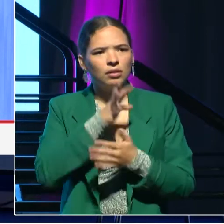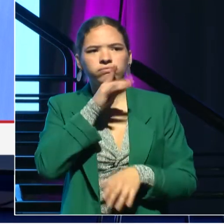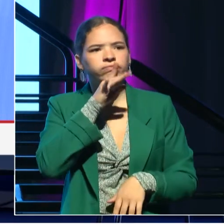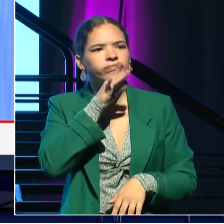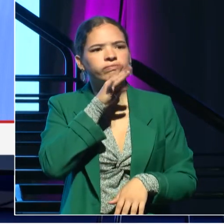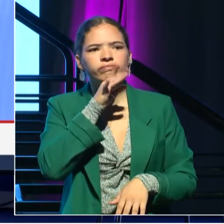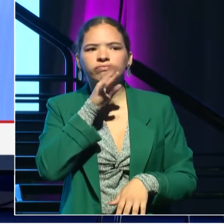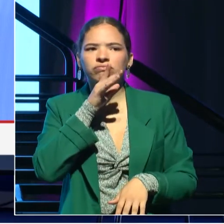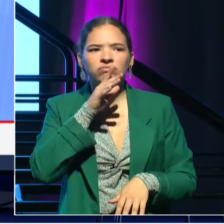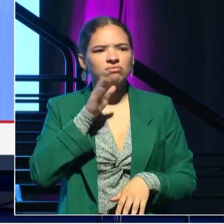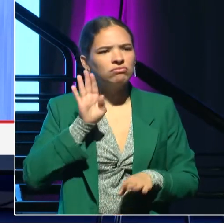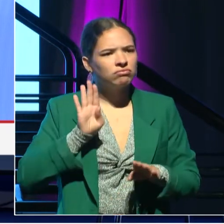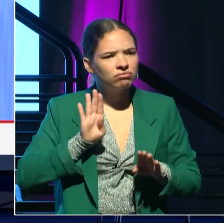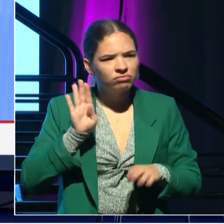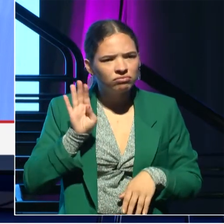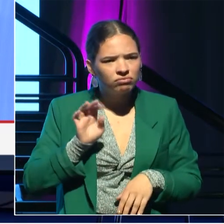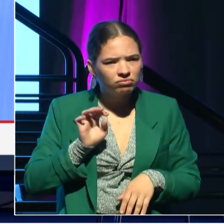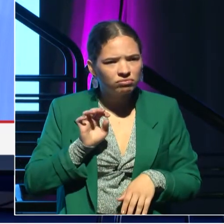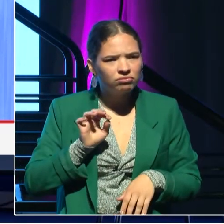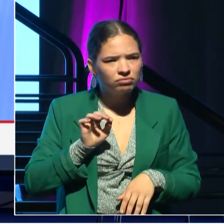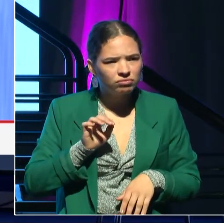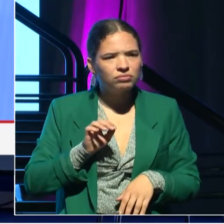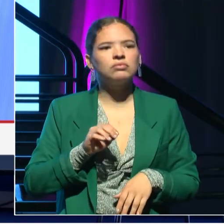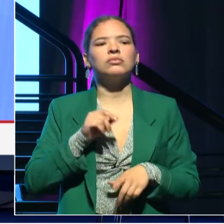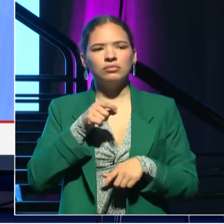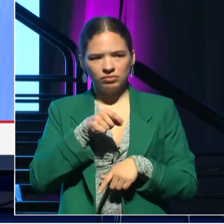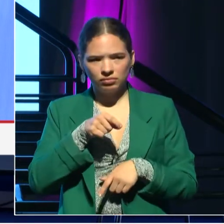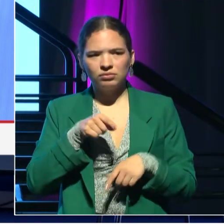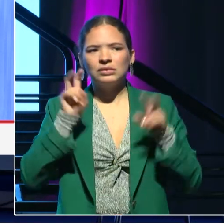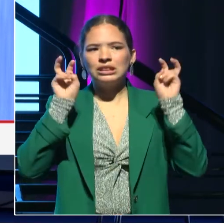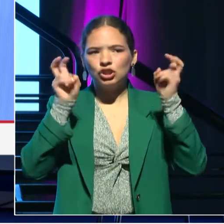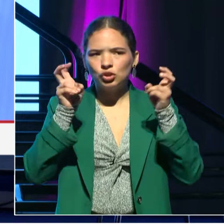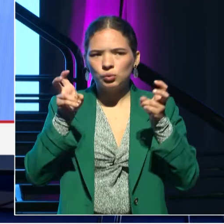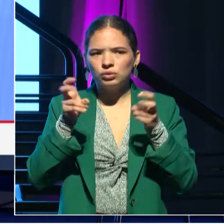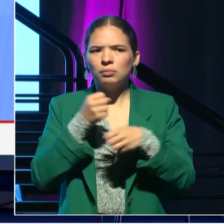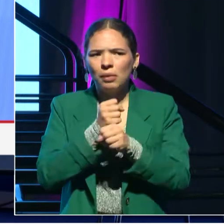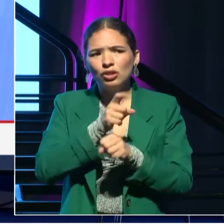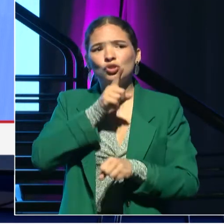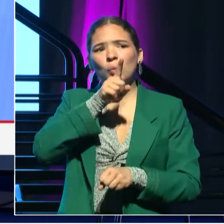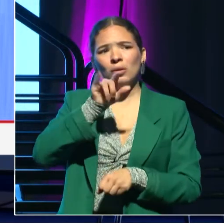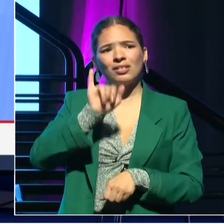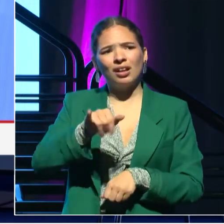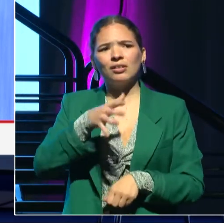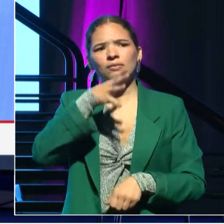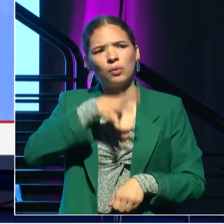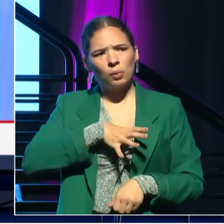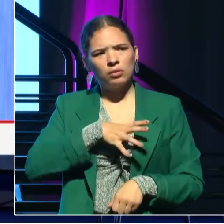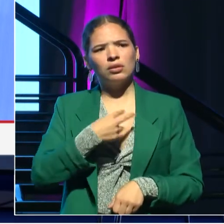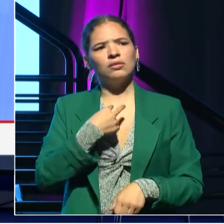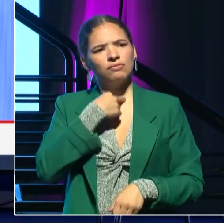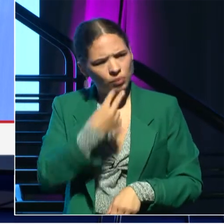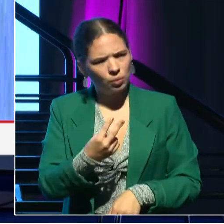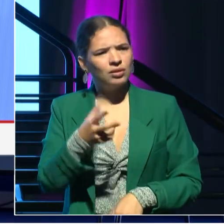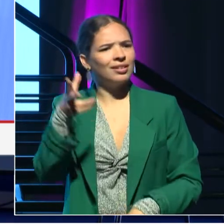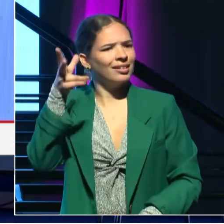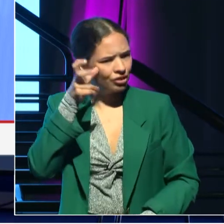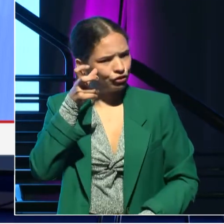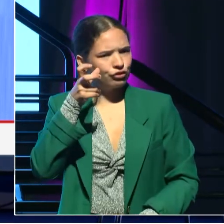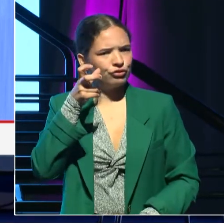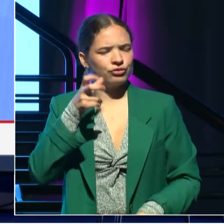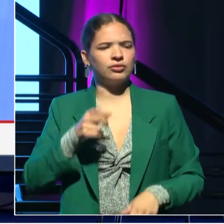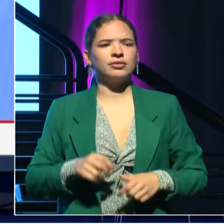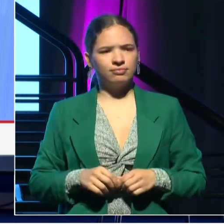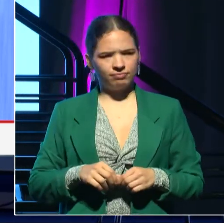this issue to make sure the voices of women are heard loud and clear. In a country as prosperous